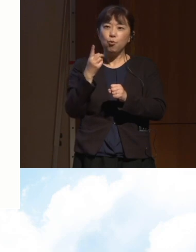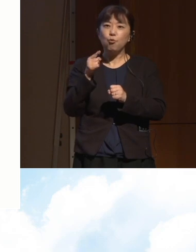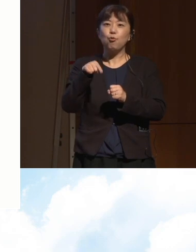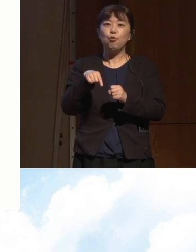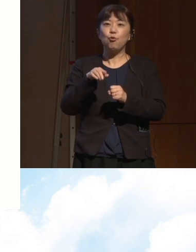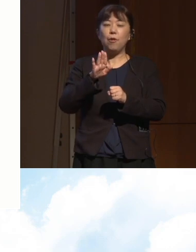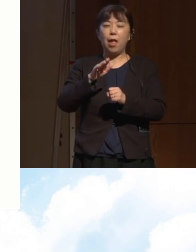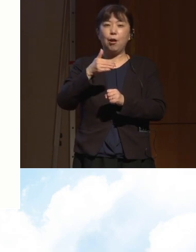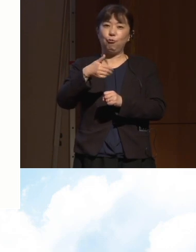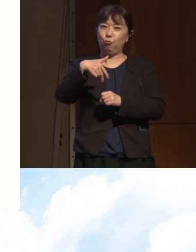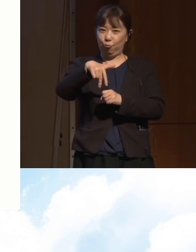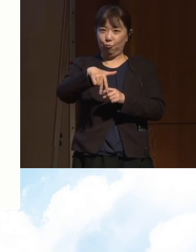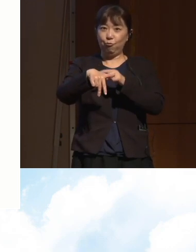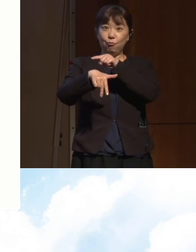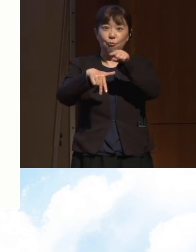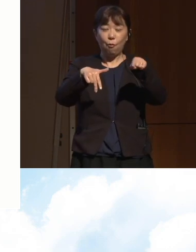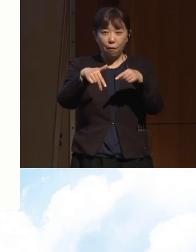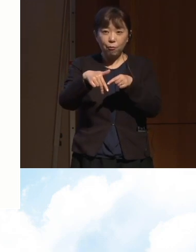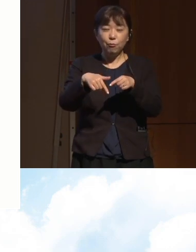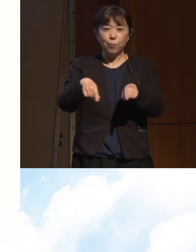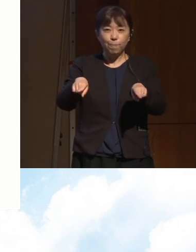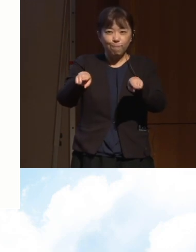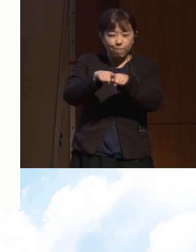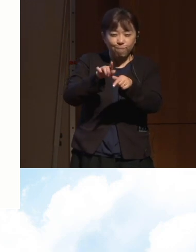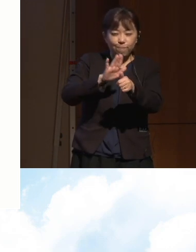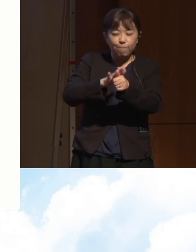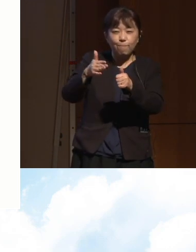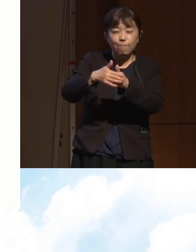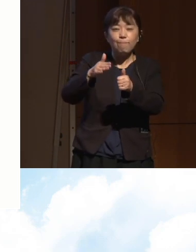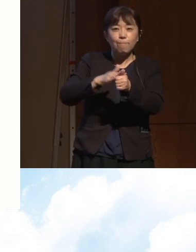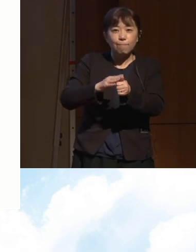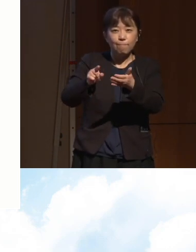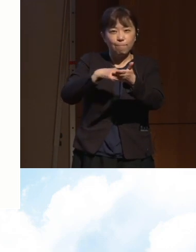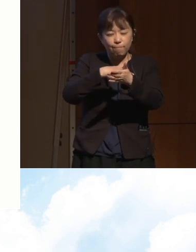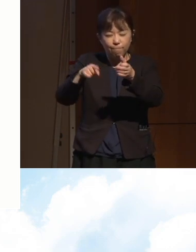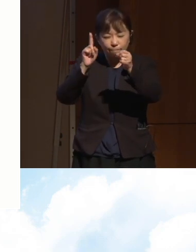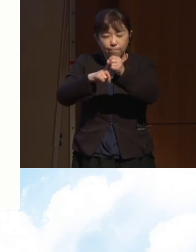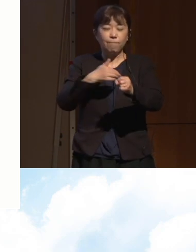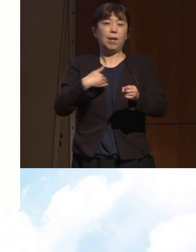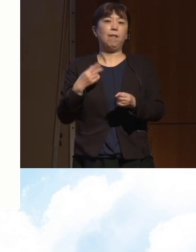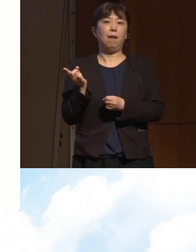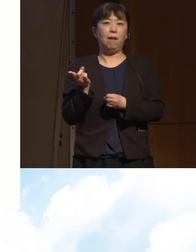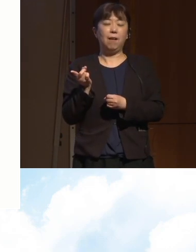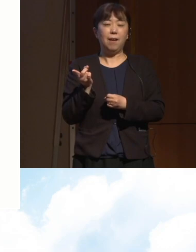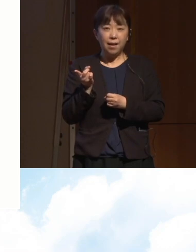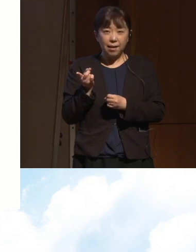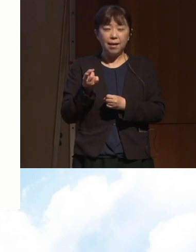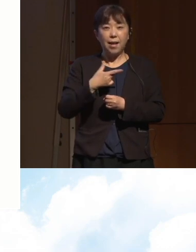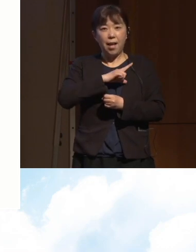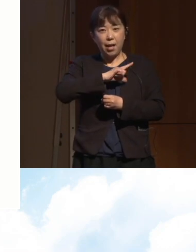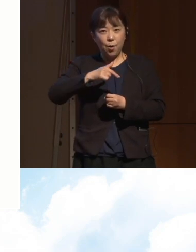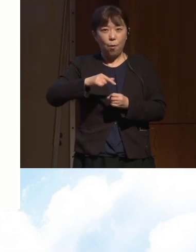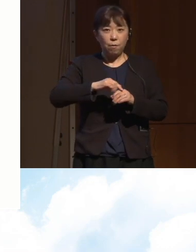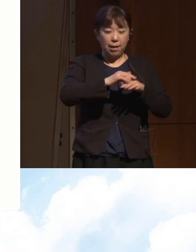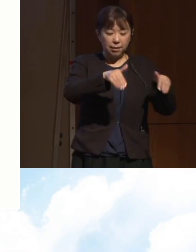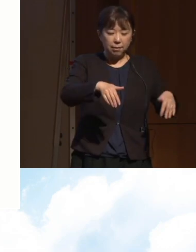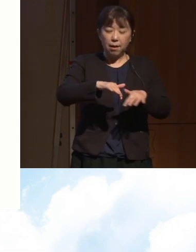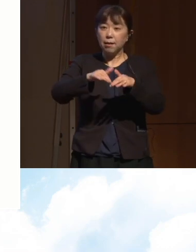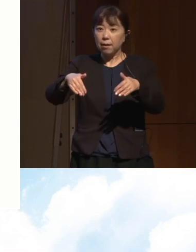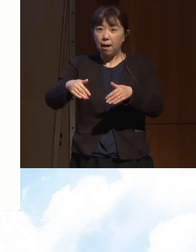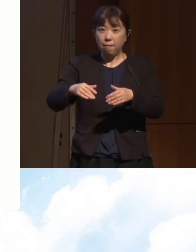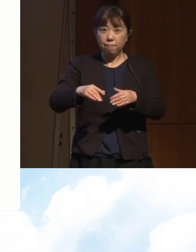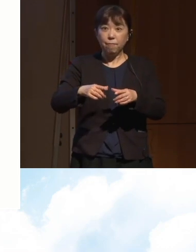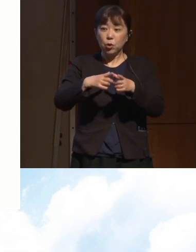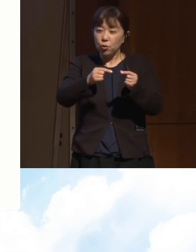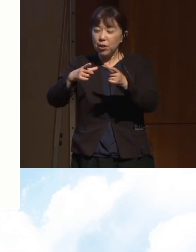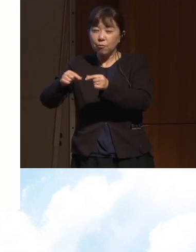collaborate broadly across institutions and widely across nations is absolutely critical for our